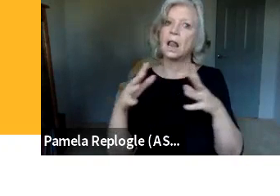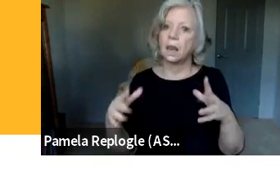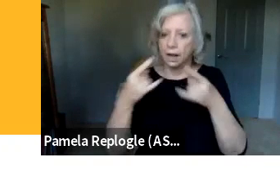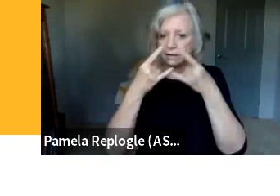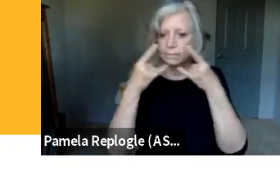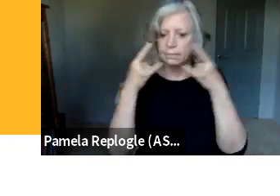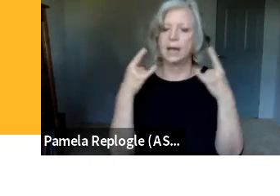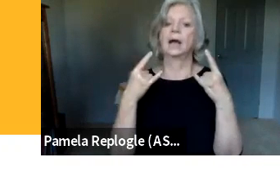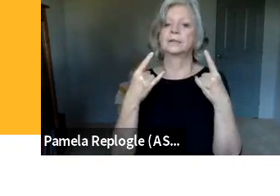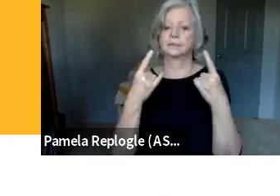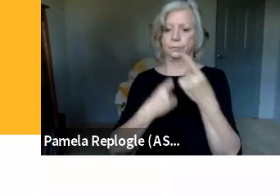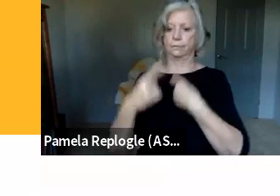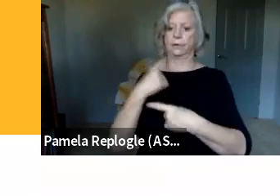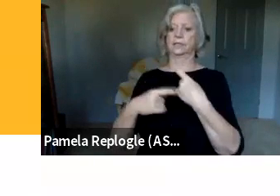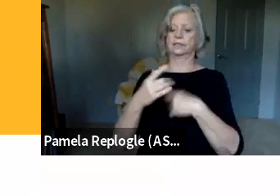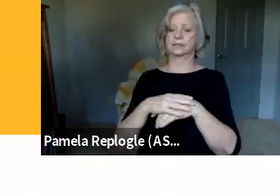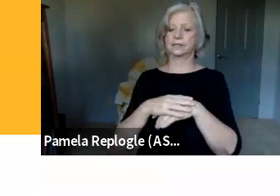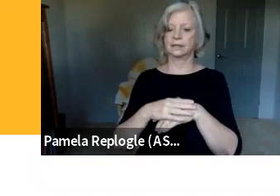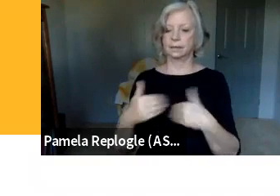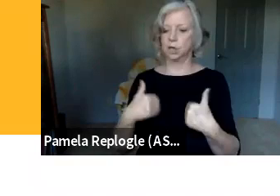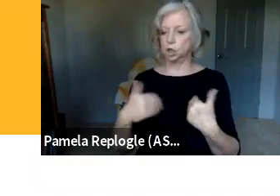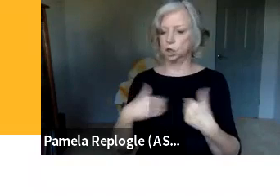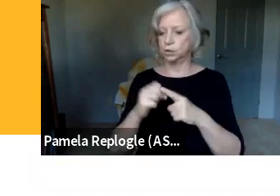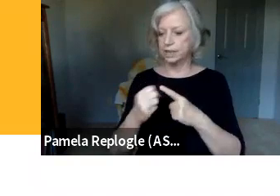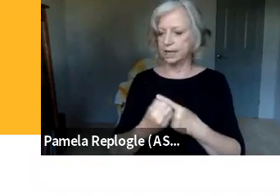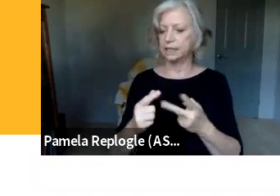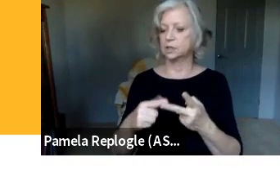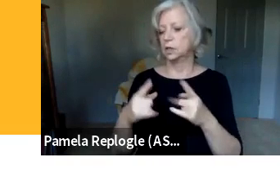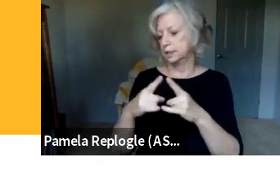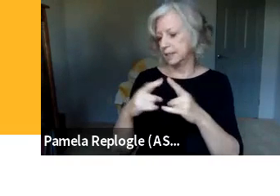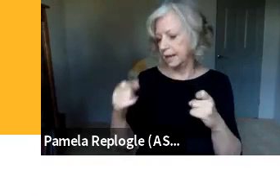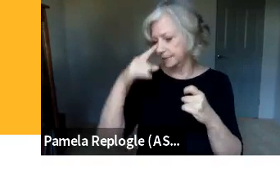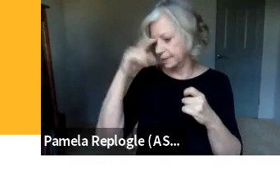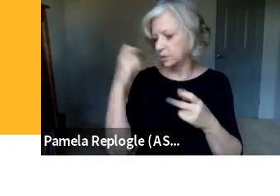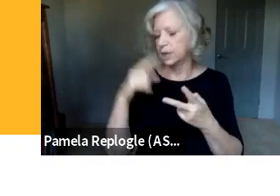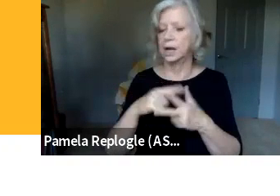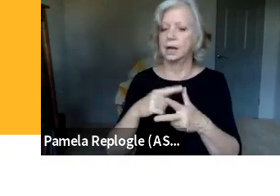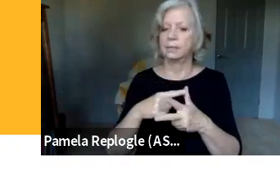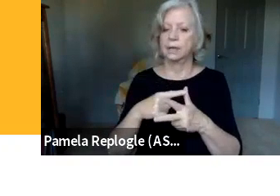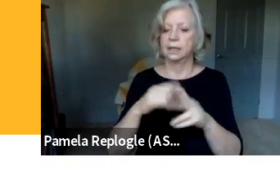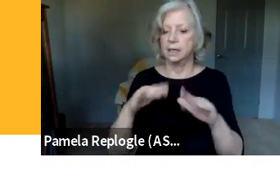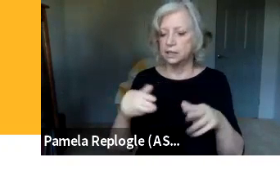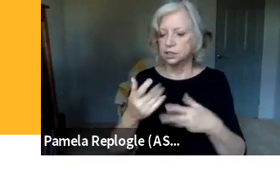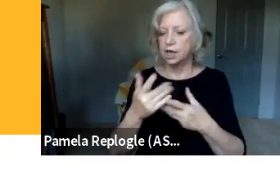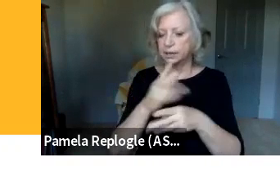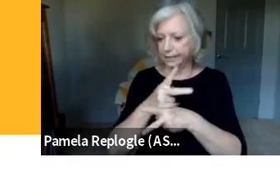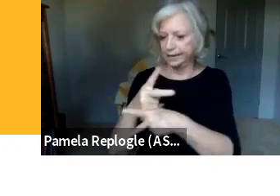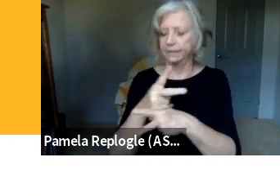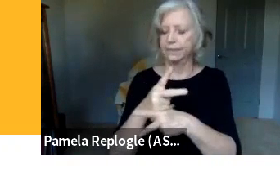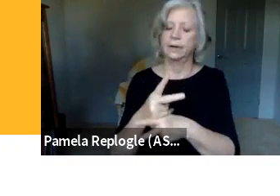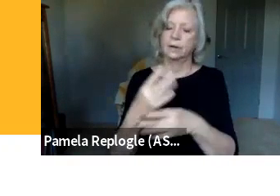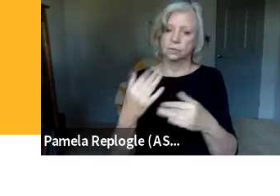chat about youth settings, schools, summer camps, and childcare. So I thought I would just clarify for